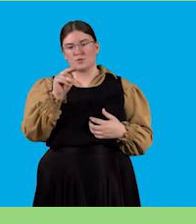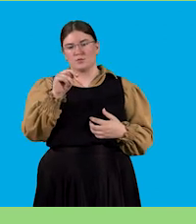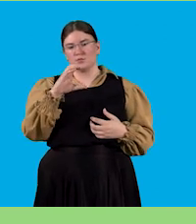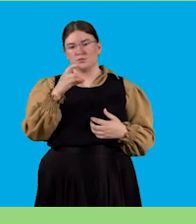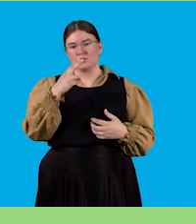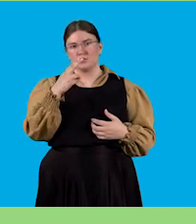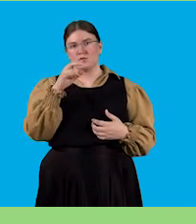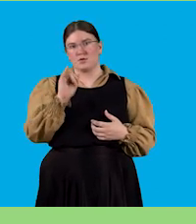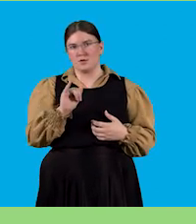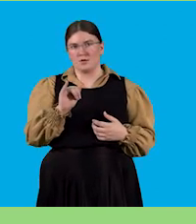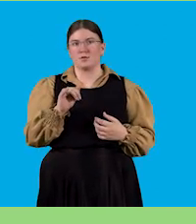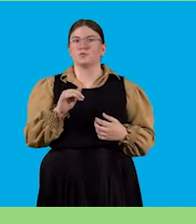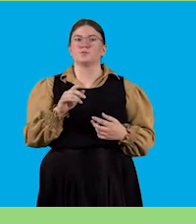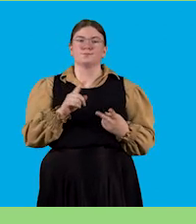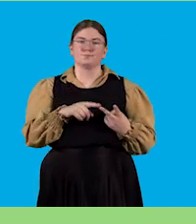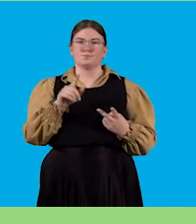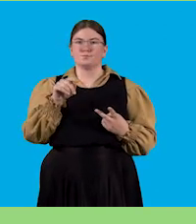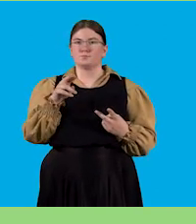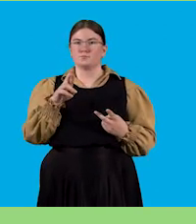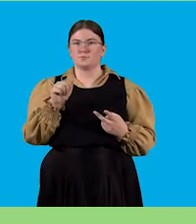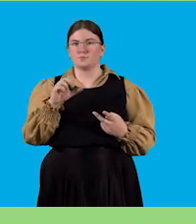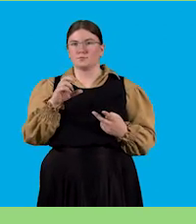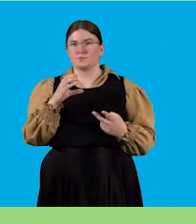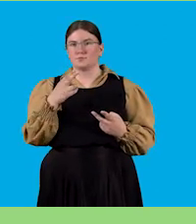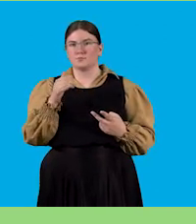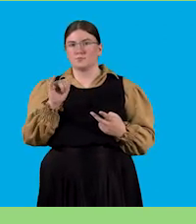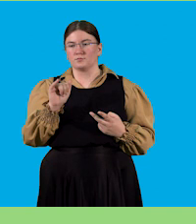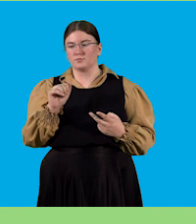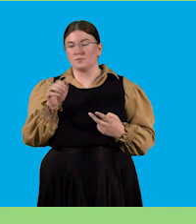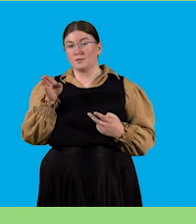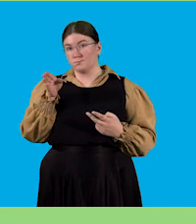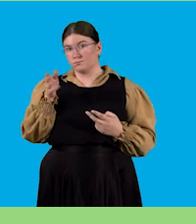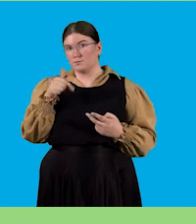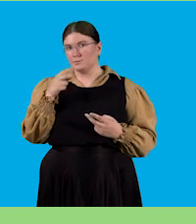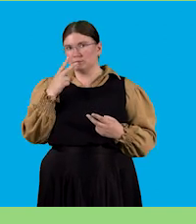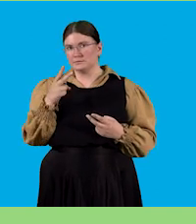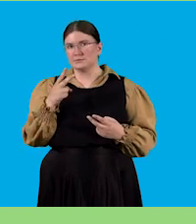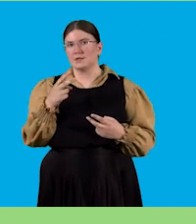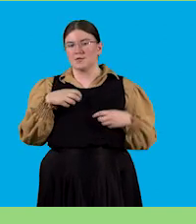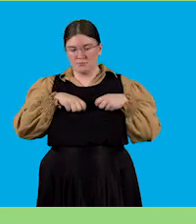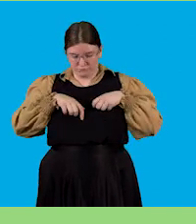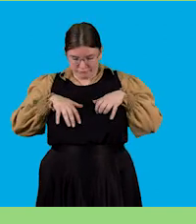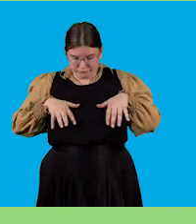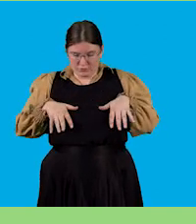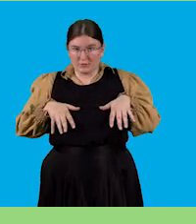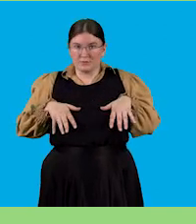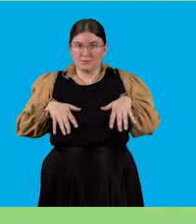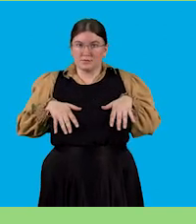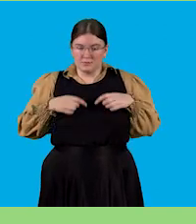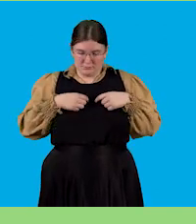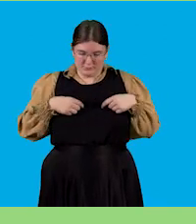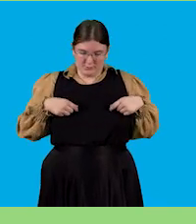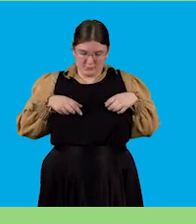like the bronchioles, the bronchi, and the trachea. So here we are specifically looking at the